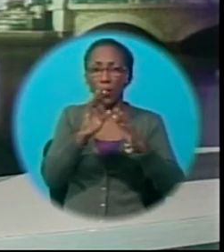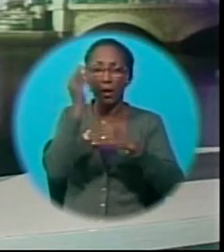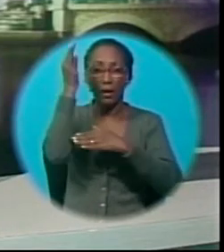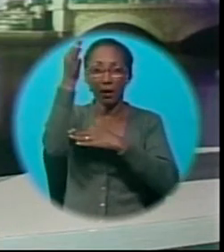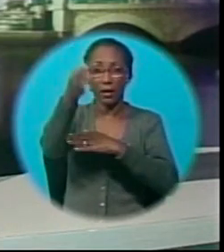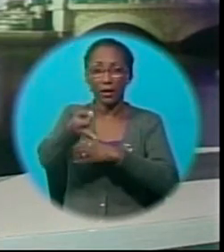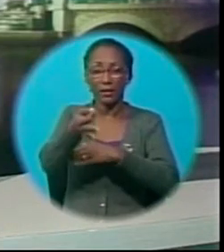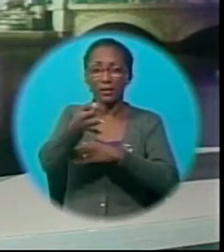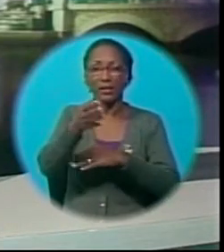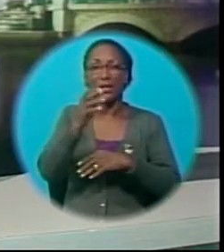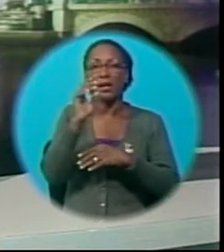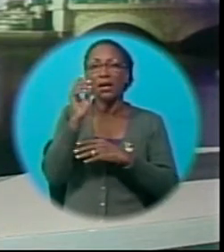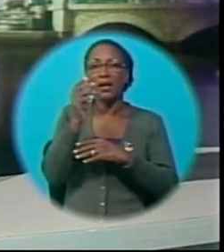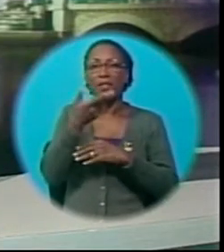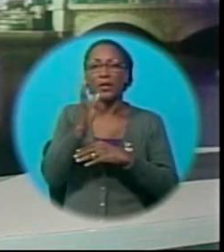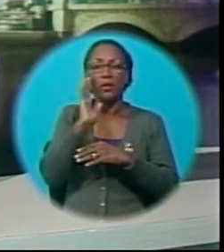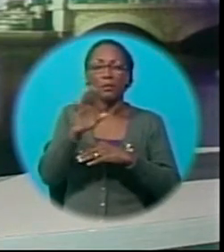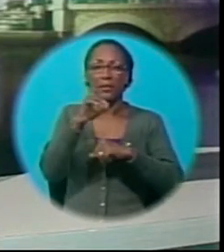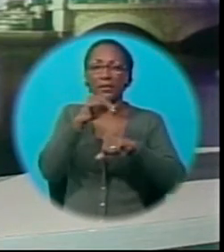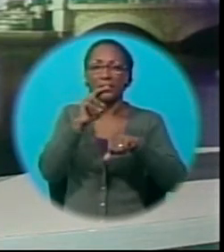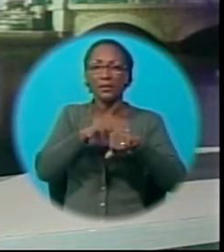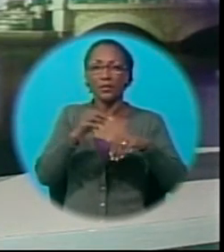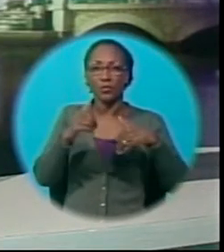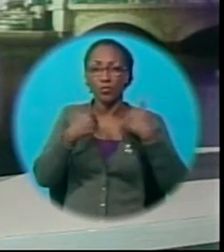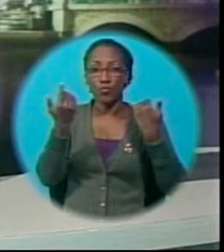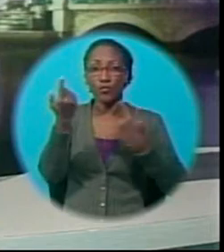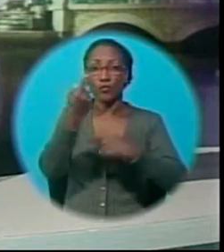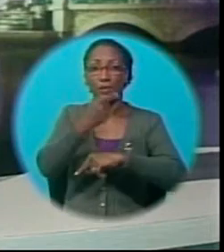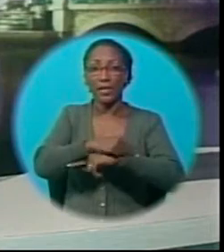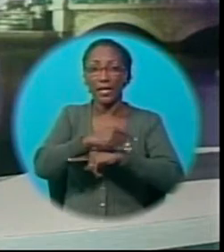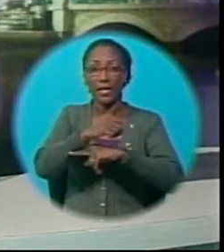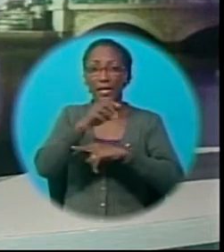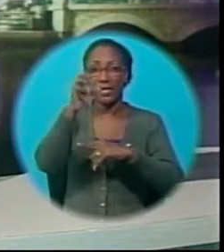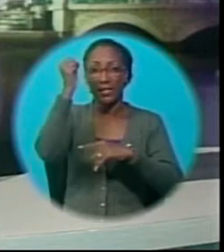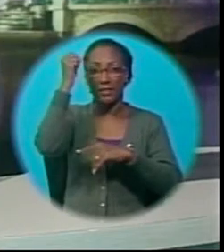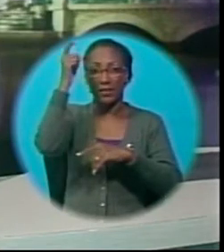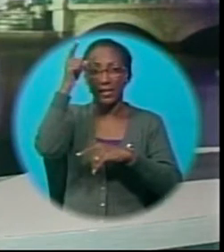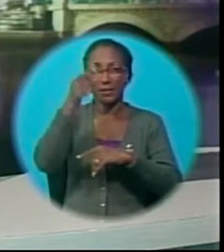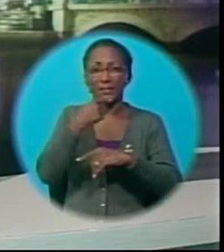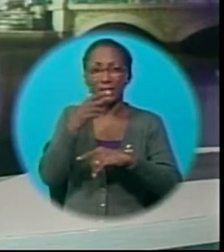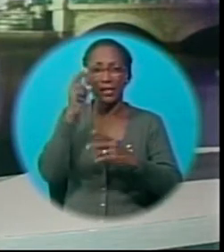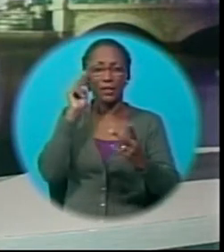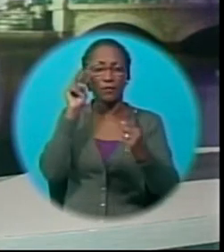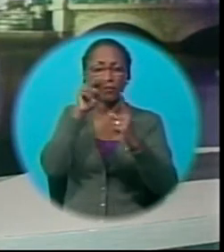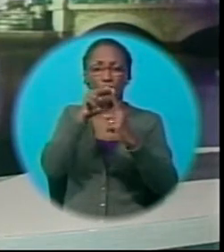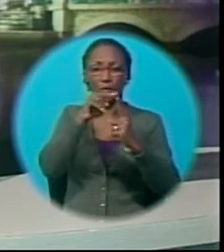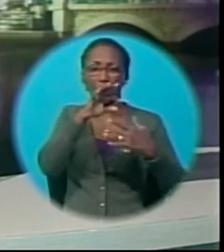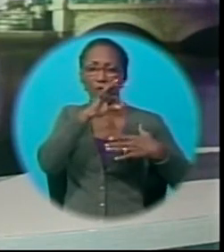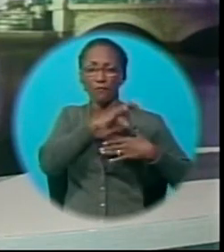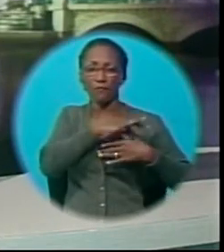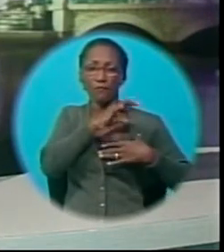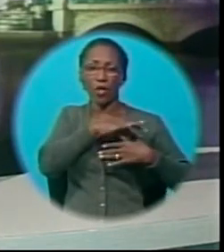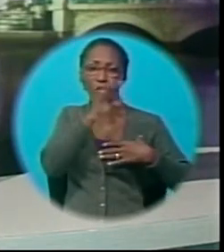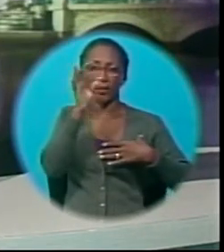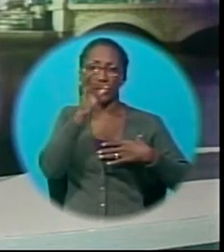a National Youth Service Day. Youth Minister Stephen Lashley said the focus of that event will be volunteerism.